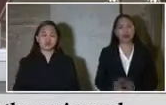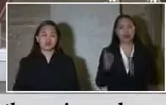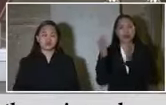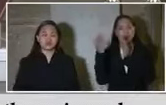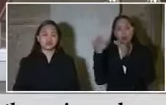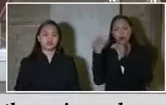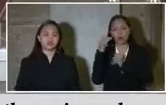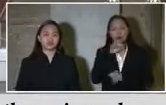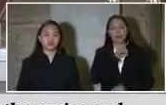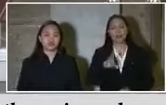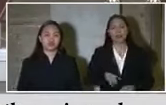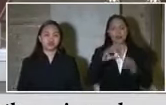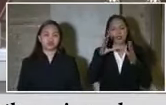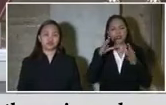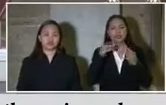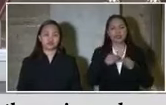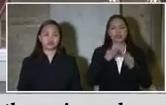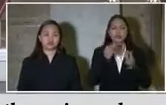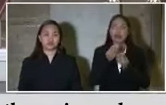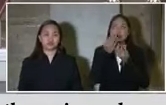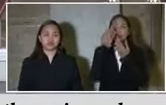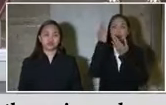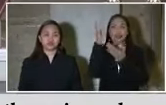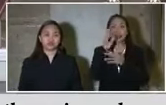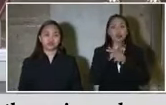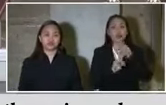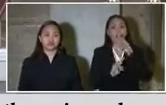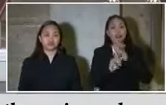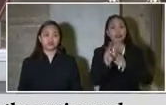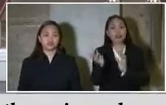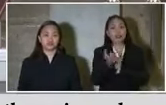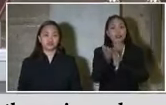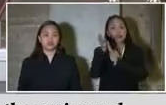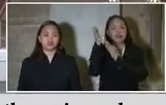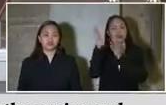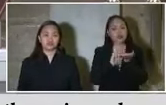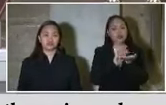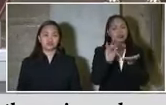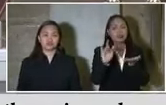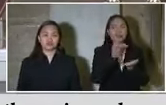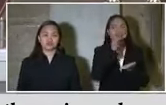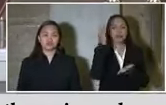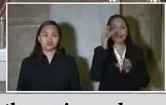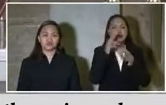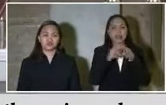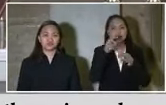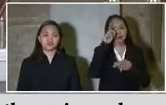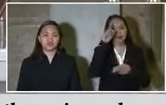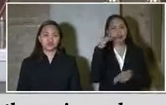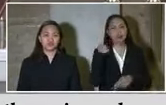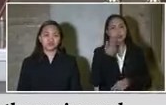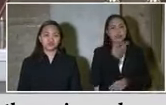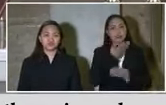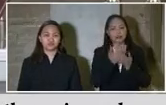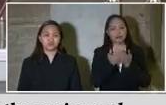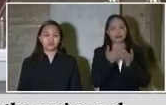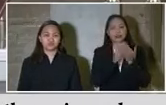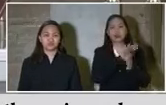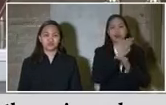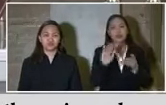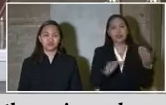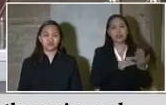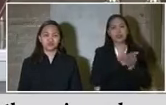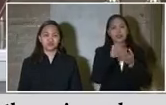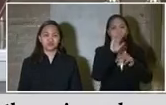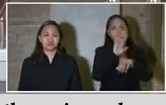Lord accept the sacrifice at your hands for the praise and glory of his name, for our good and the good of all